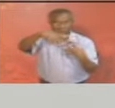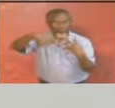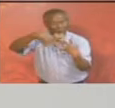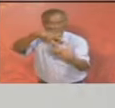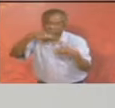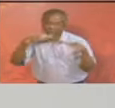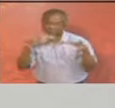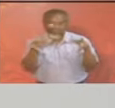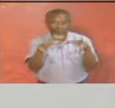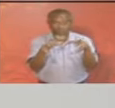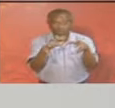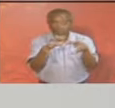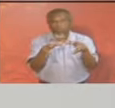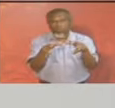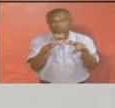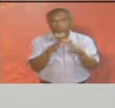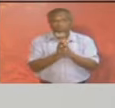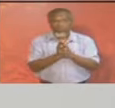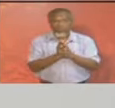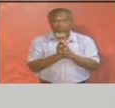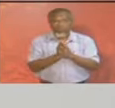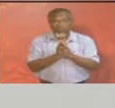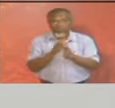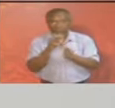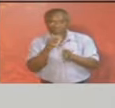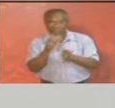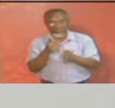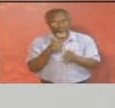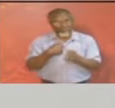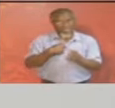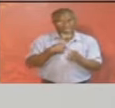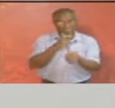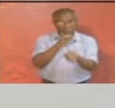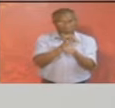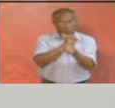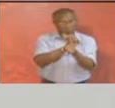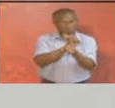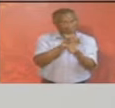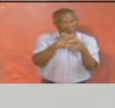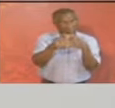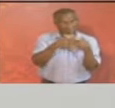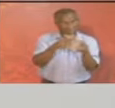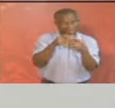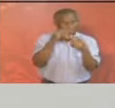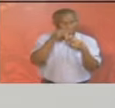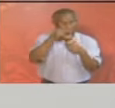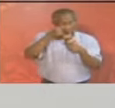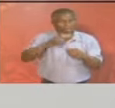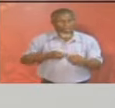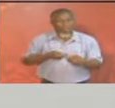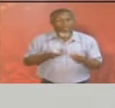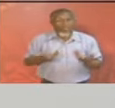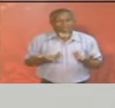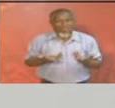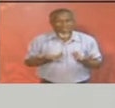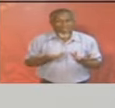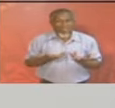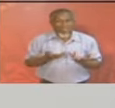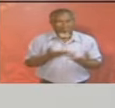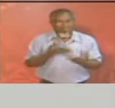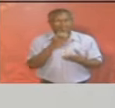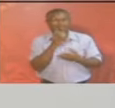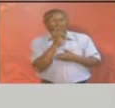setting, that is another site that Dr. St. Bernard had re-emphasized and that Dr. Best just re-emphasized. One of the